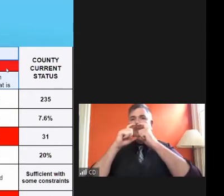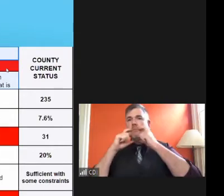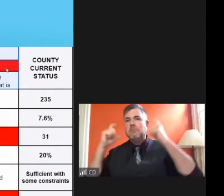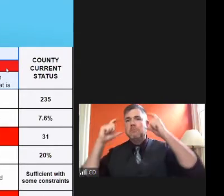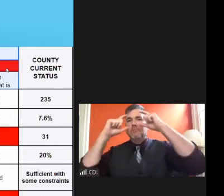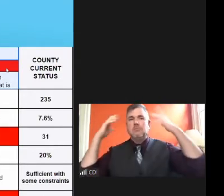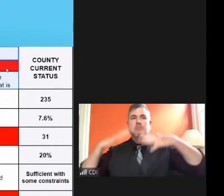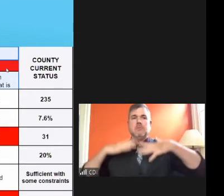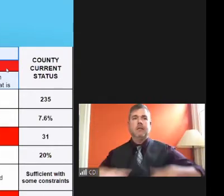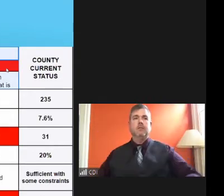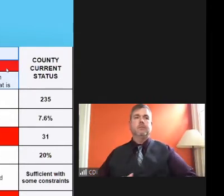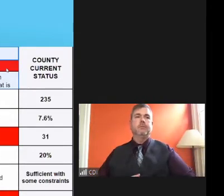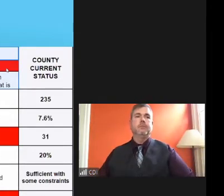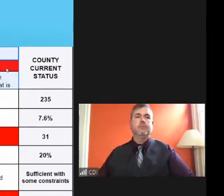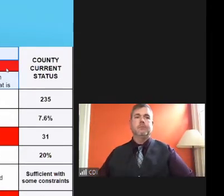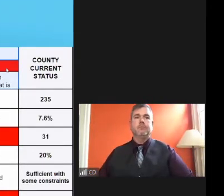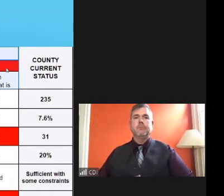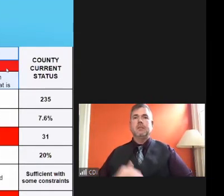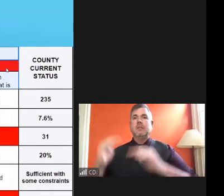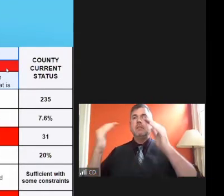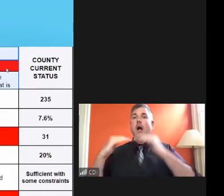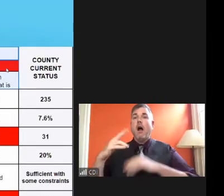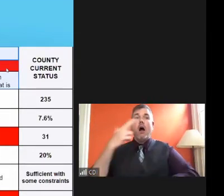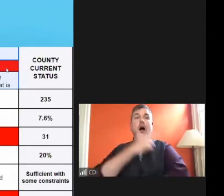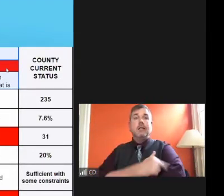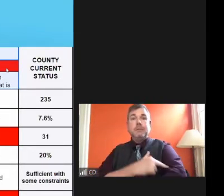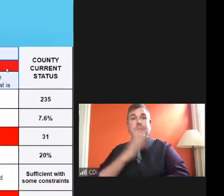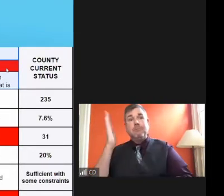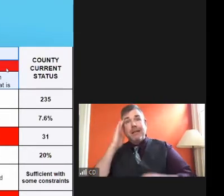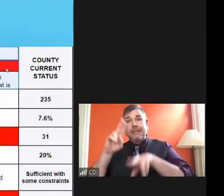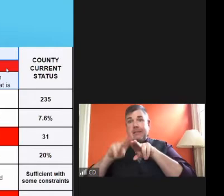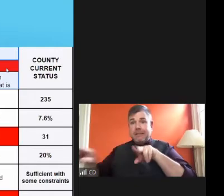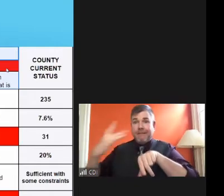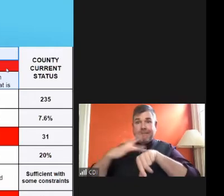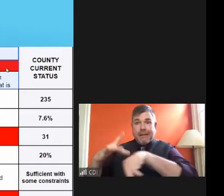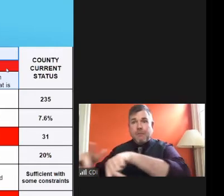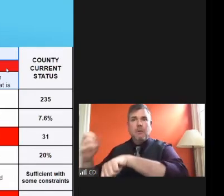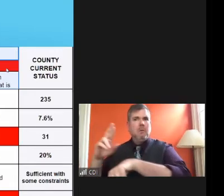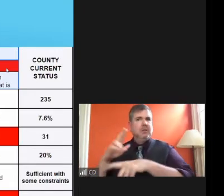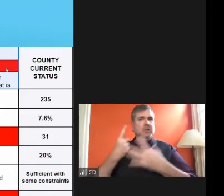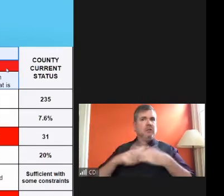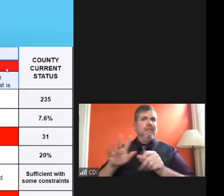independently as fast as we can in all of those domains, and keeping up with